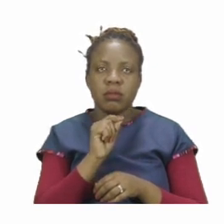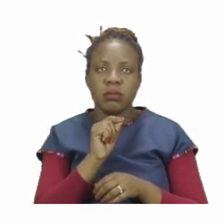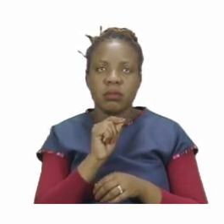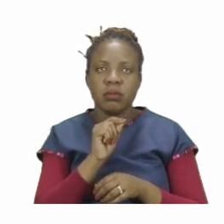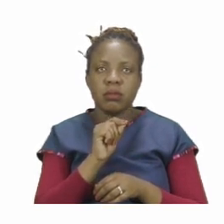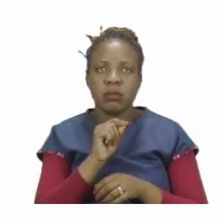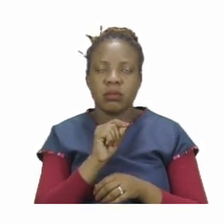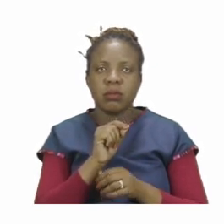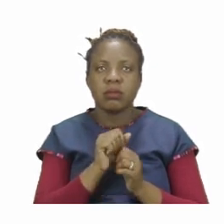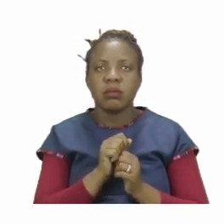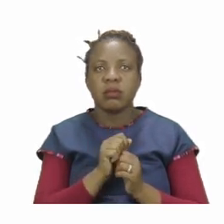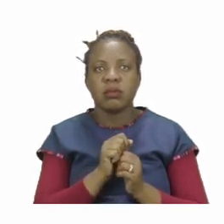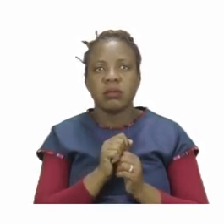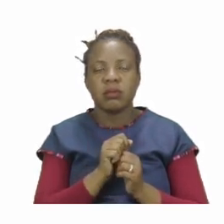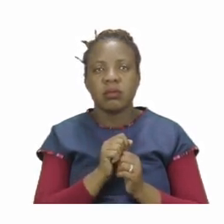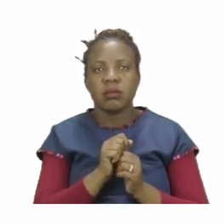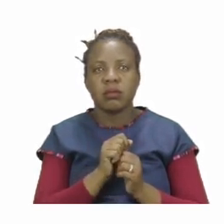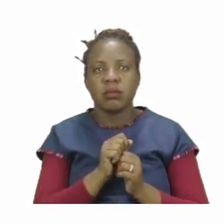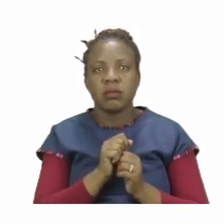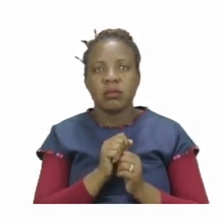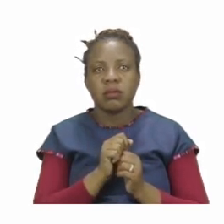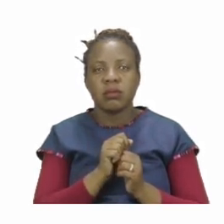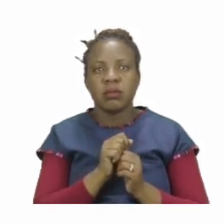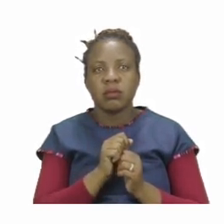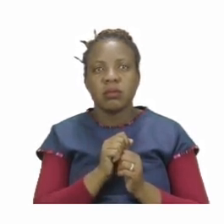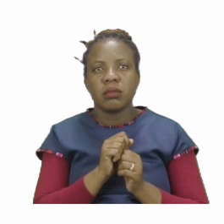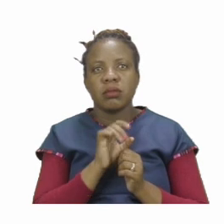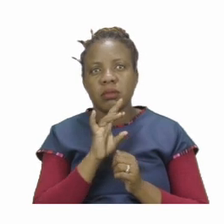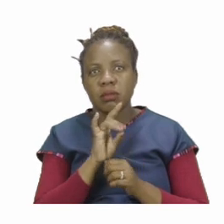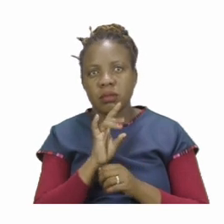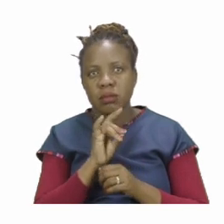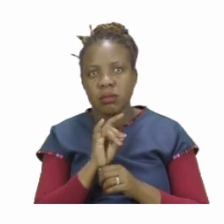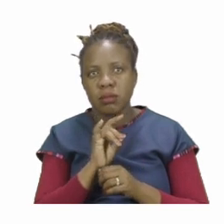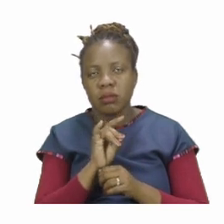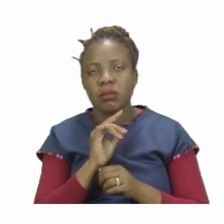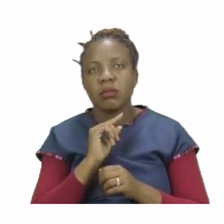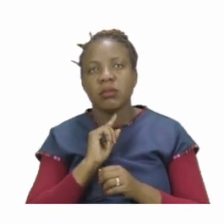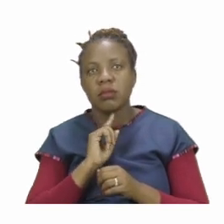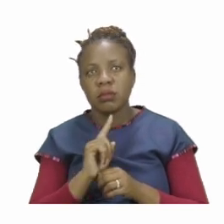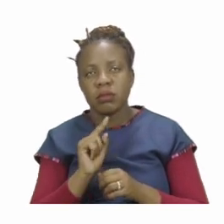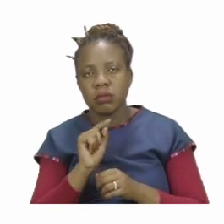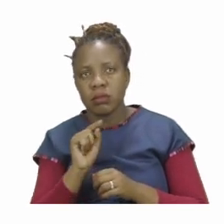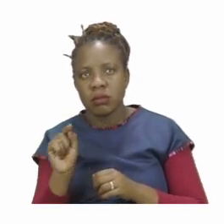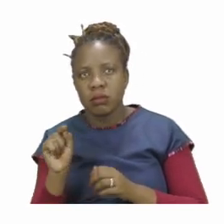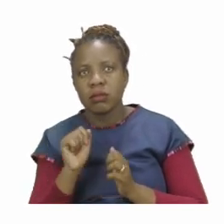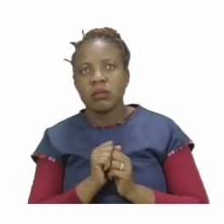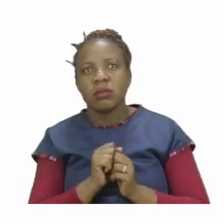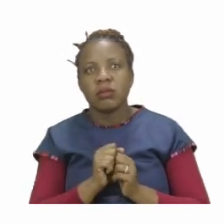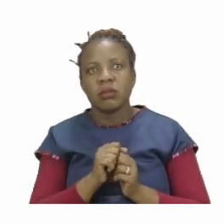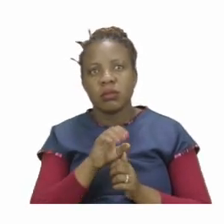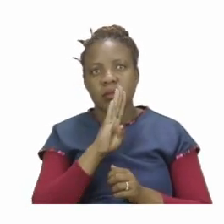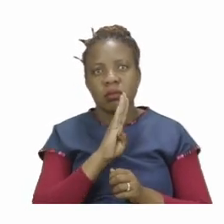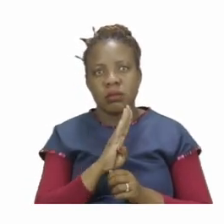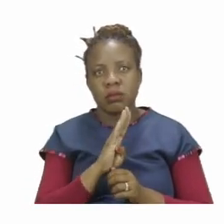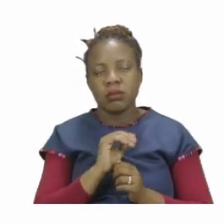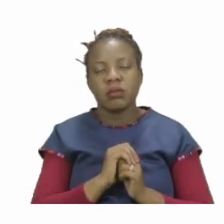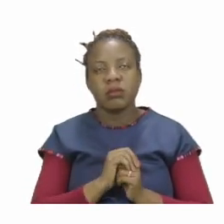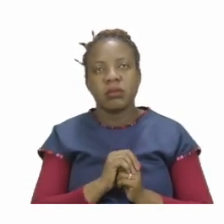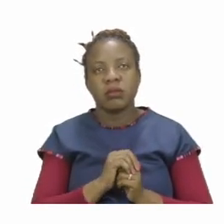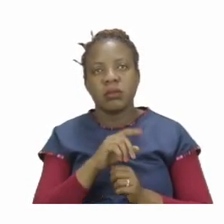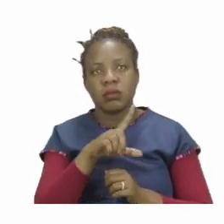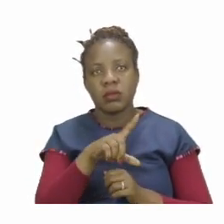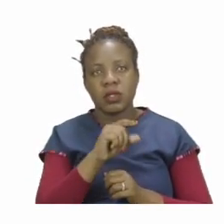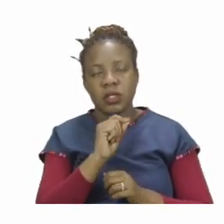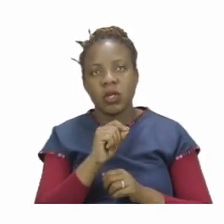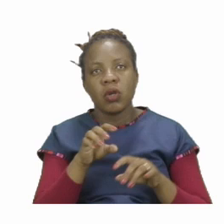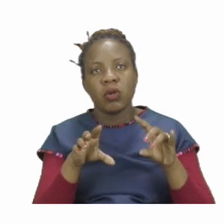is blank space. B reads, the goat is blank, then